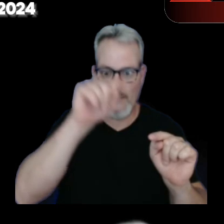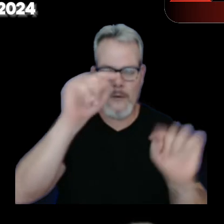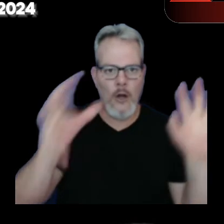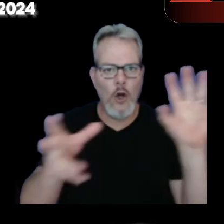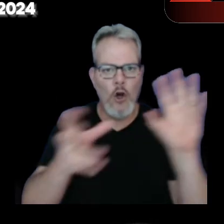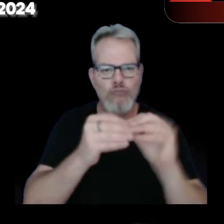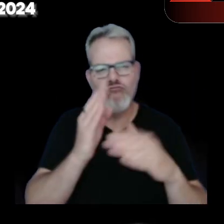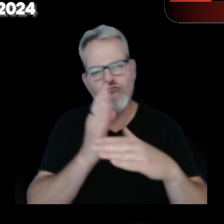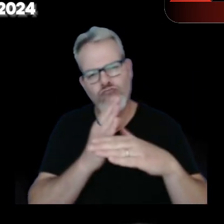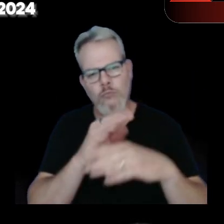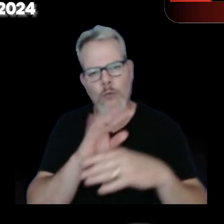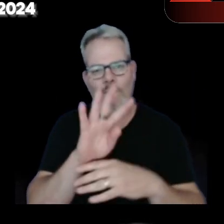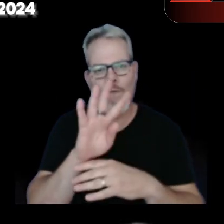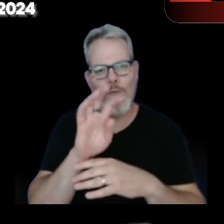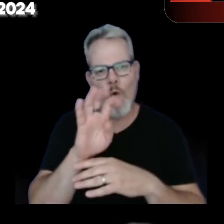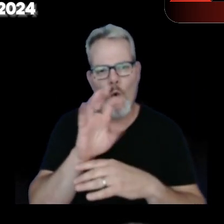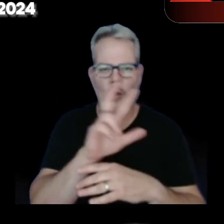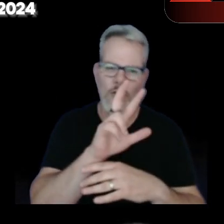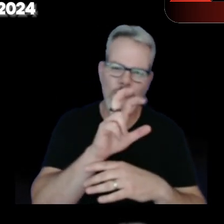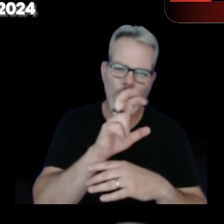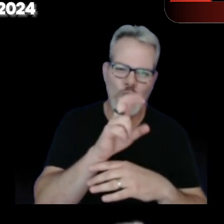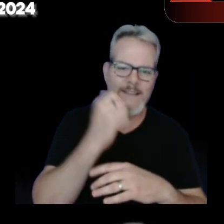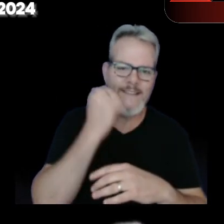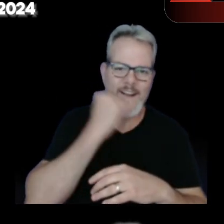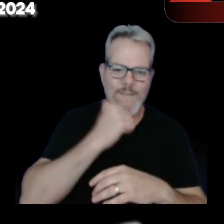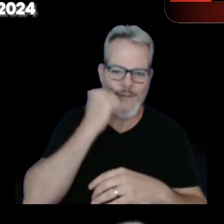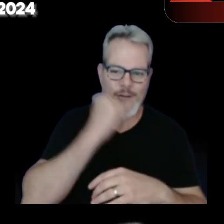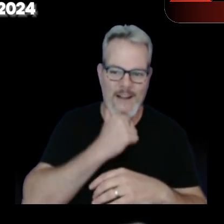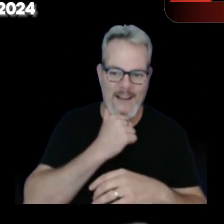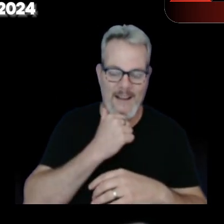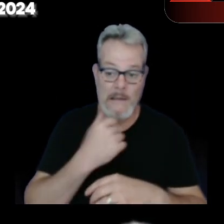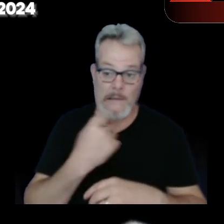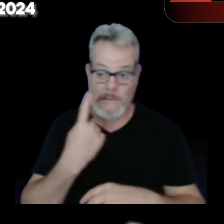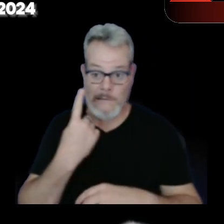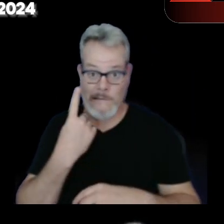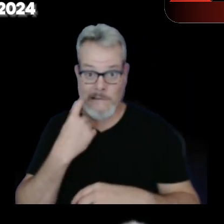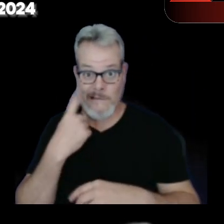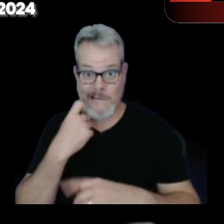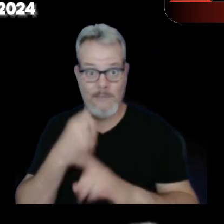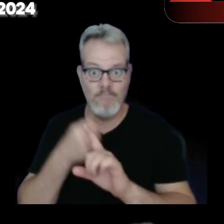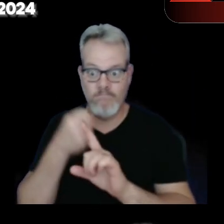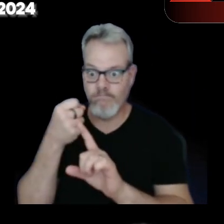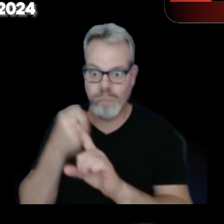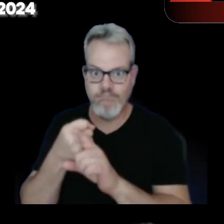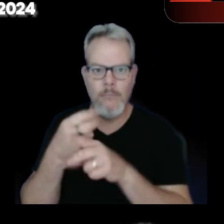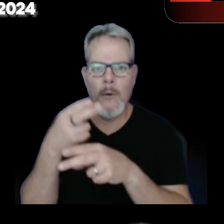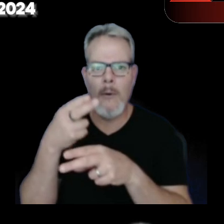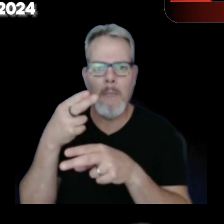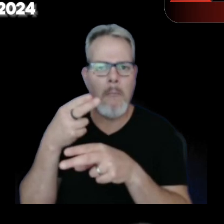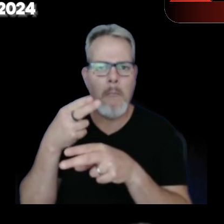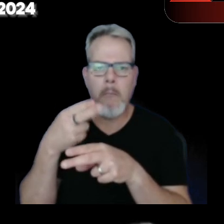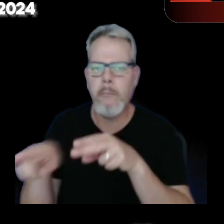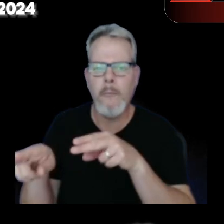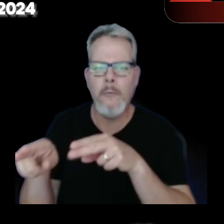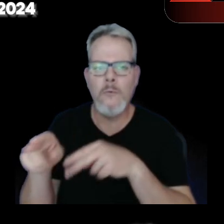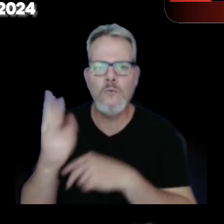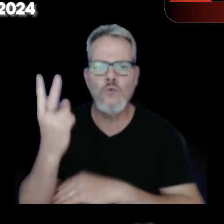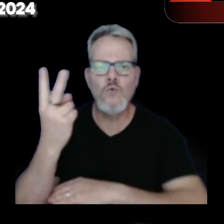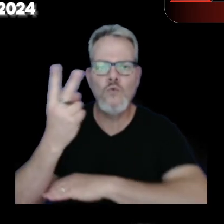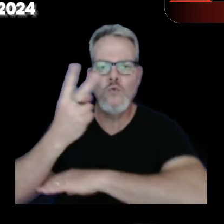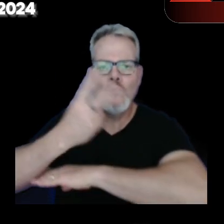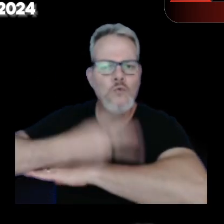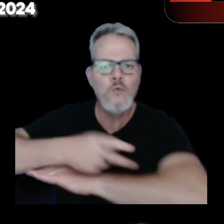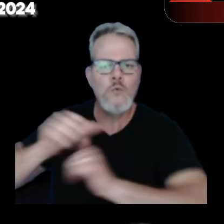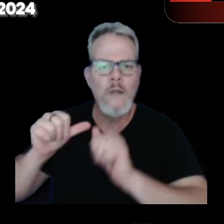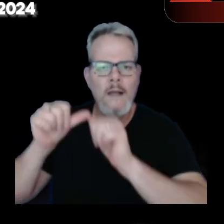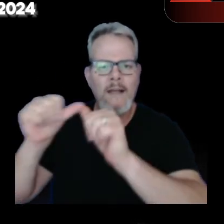day. But this most recent pulse has been the shortest, lasting only 2 days. The one prior